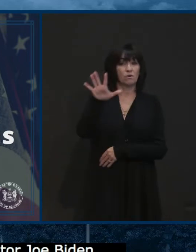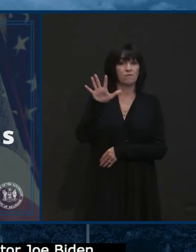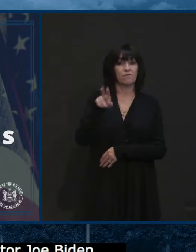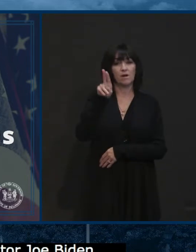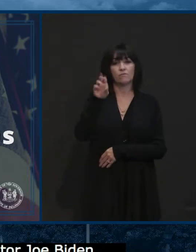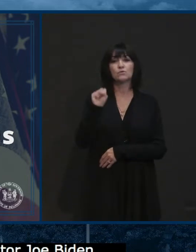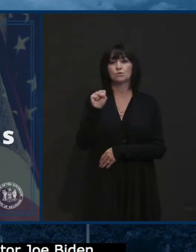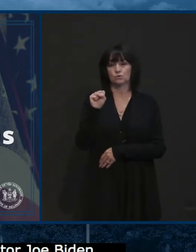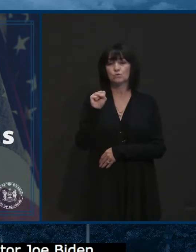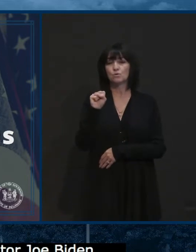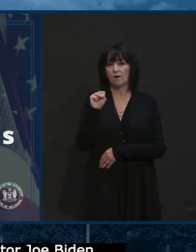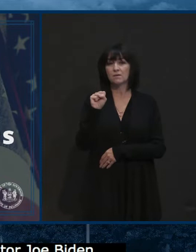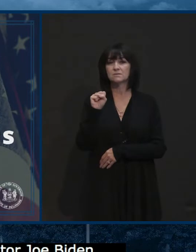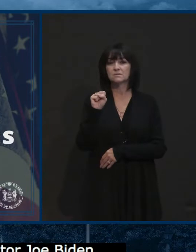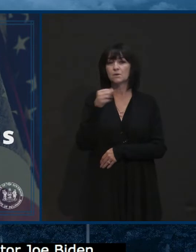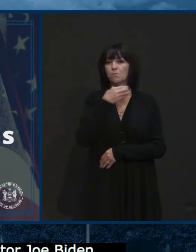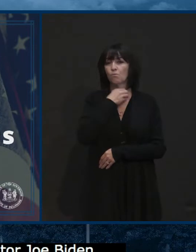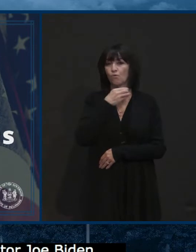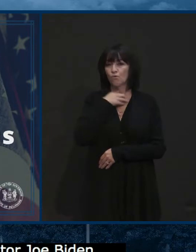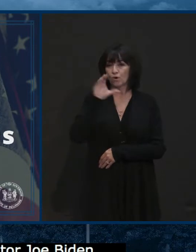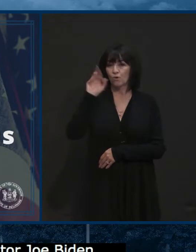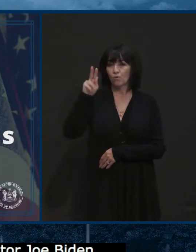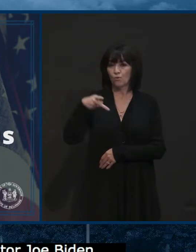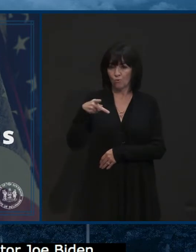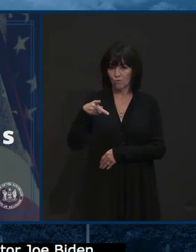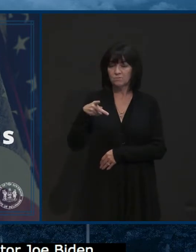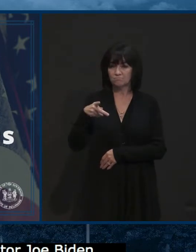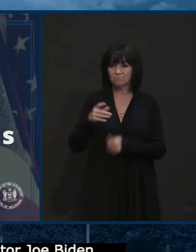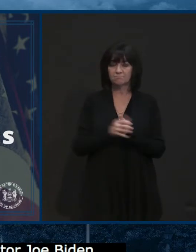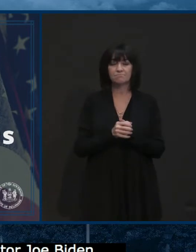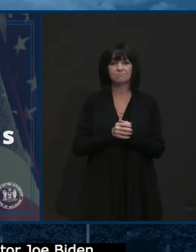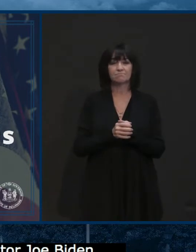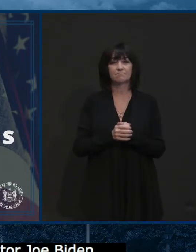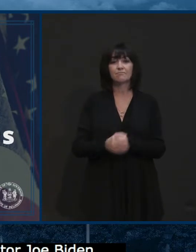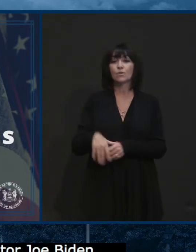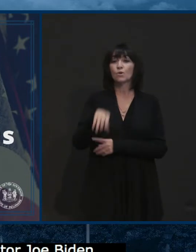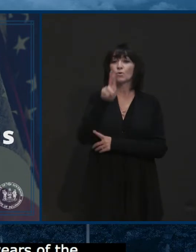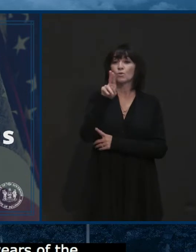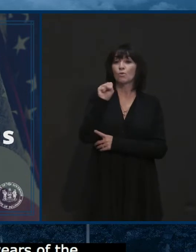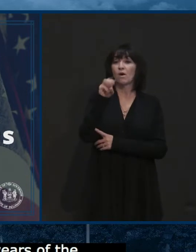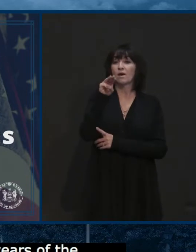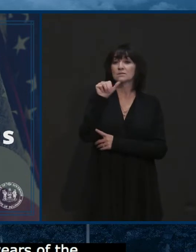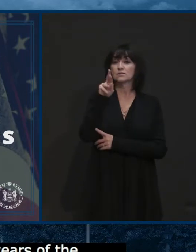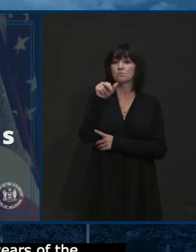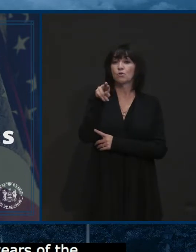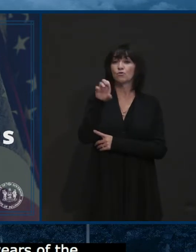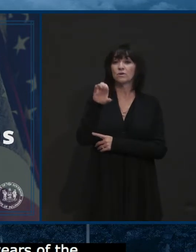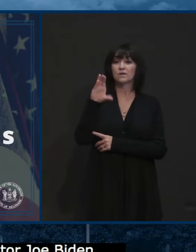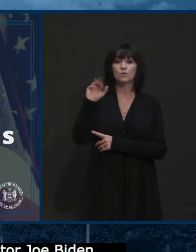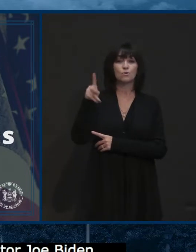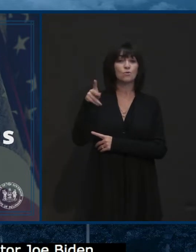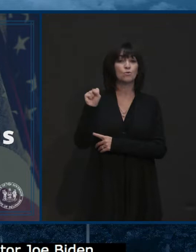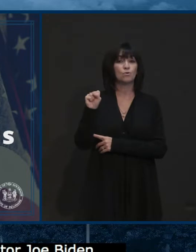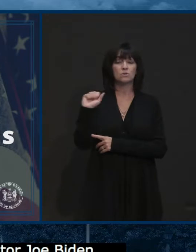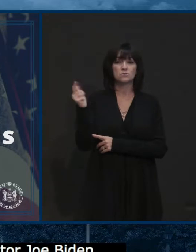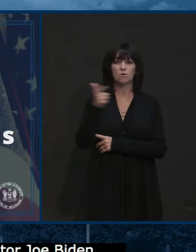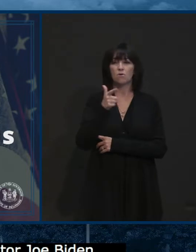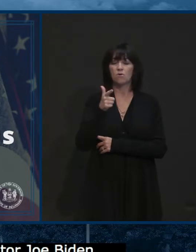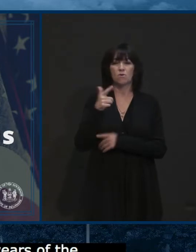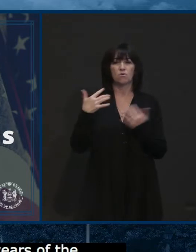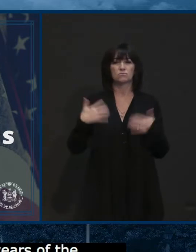States Marine Corps. What an incredible group of patriots, and they have served proudly